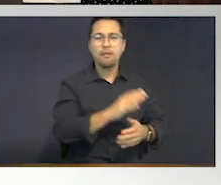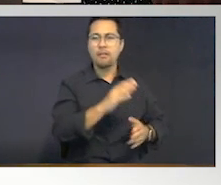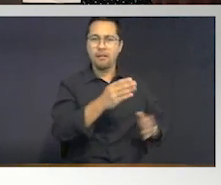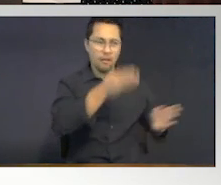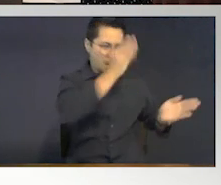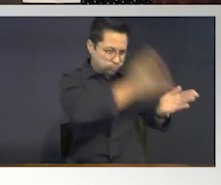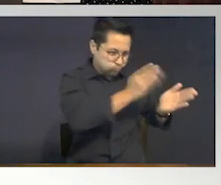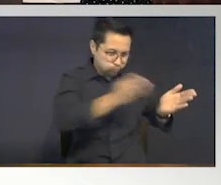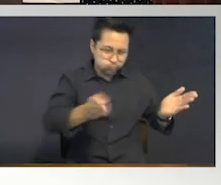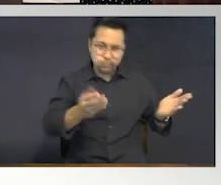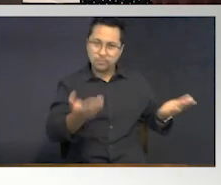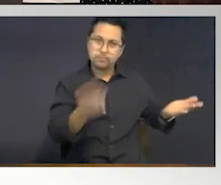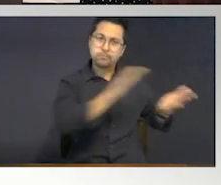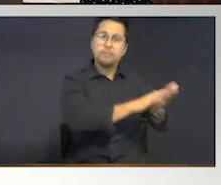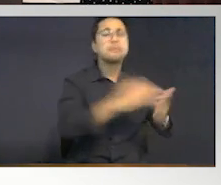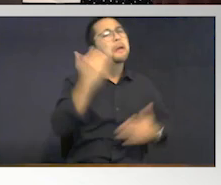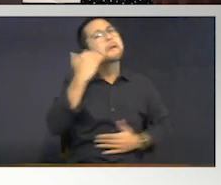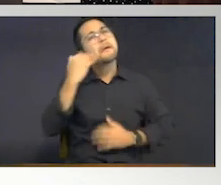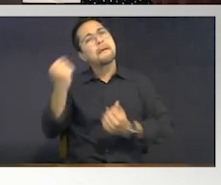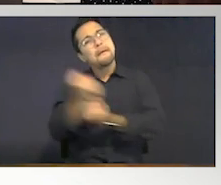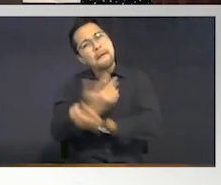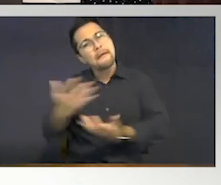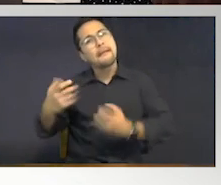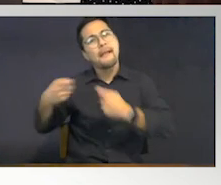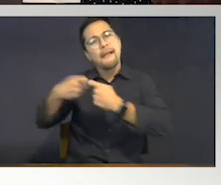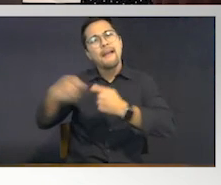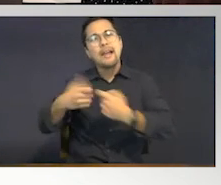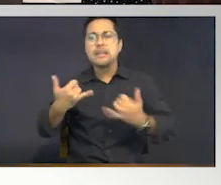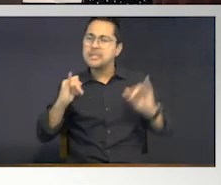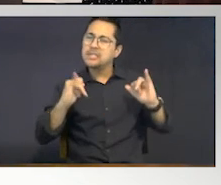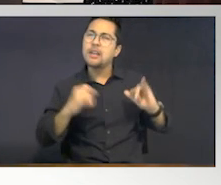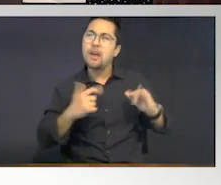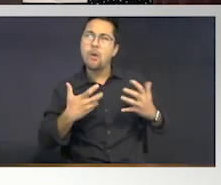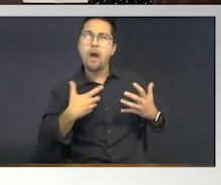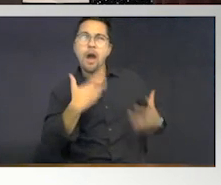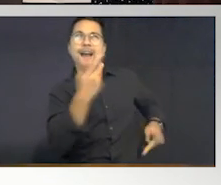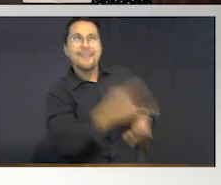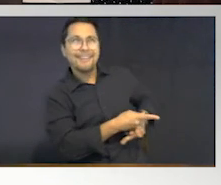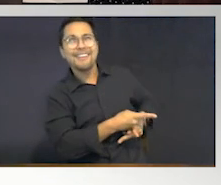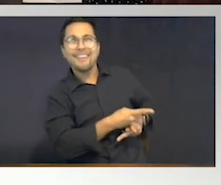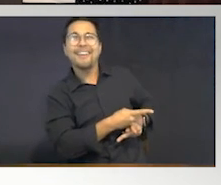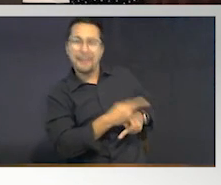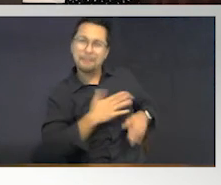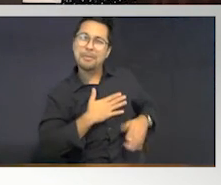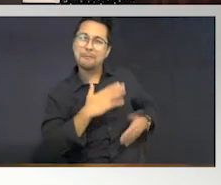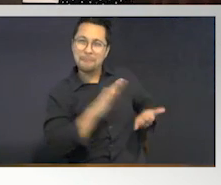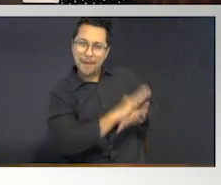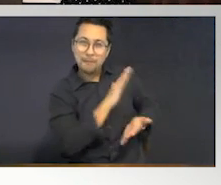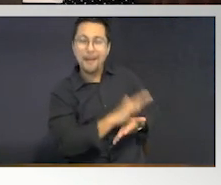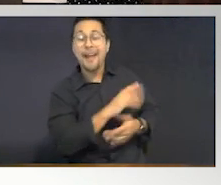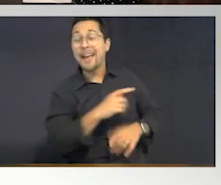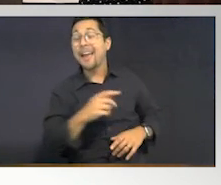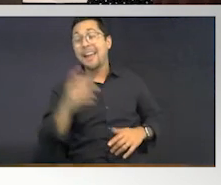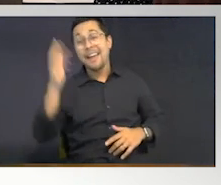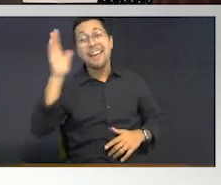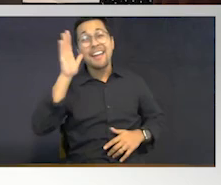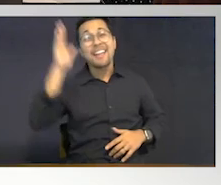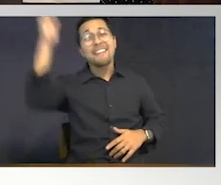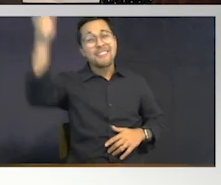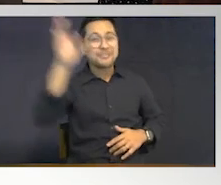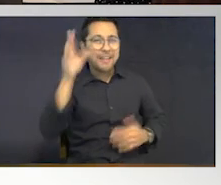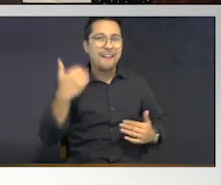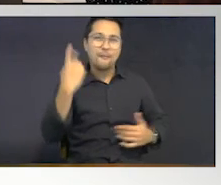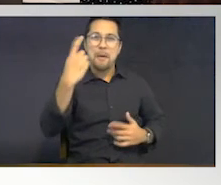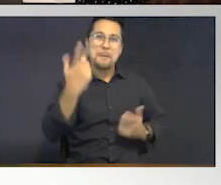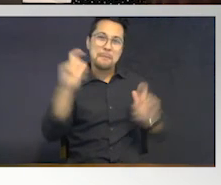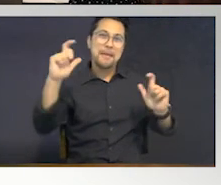So because even though everything's electronic, I still can't quite get rid of the papers yet. Eventually we're gonna have one big bonfire, I think, right?